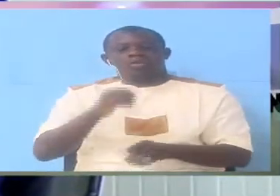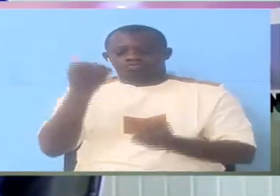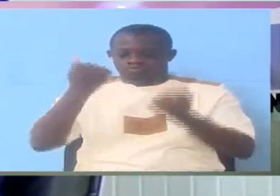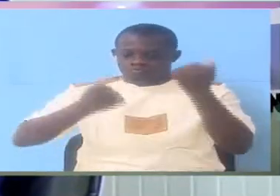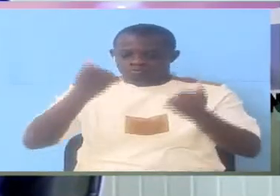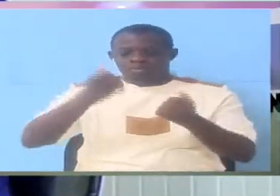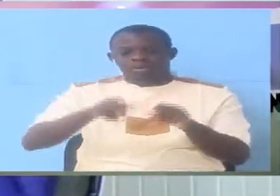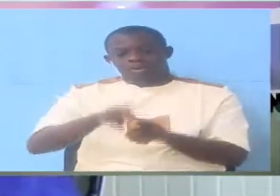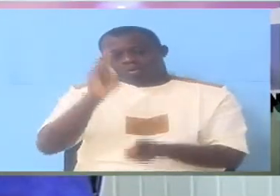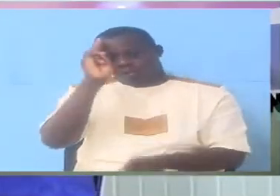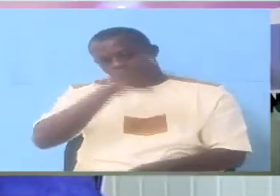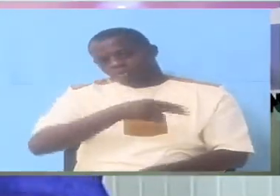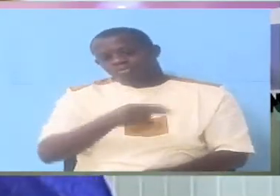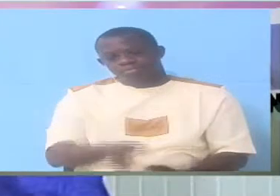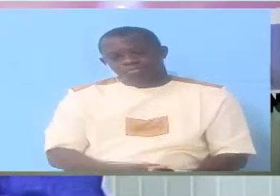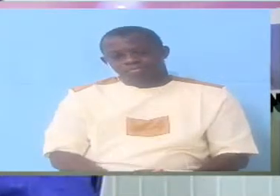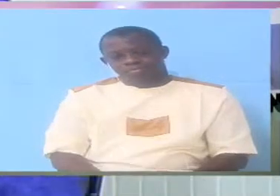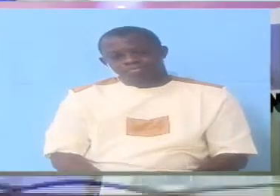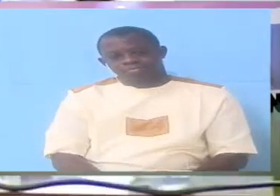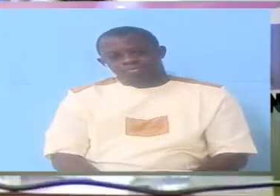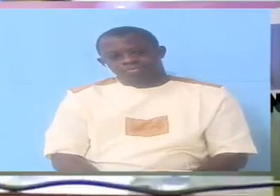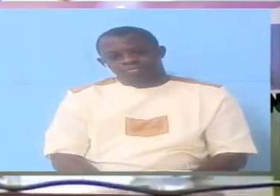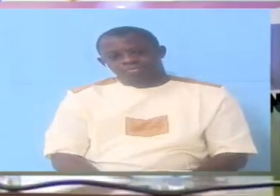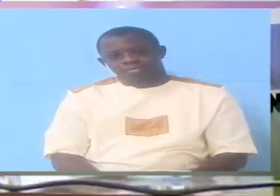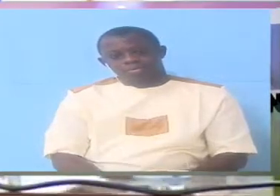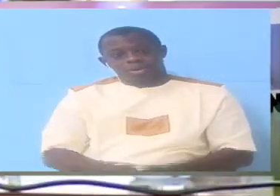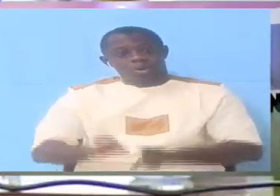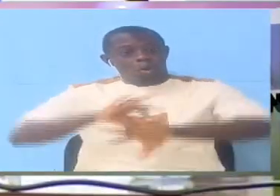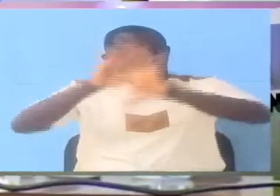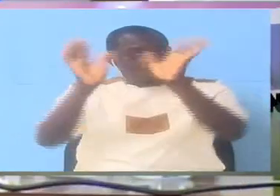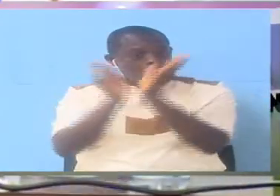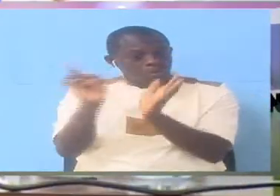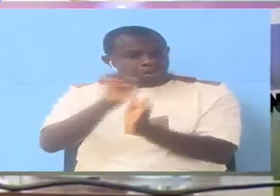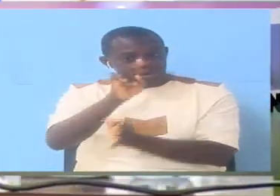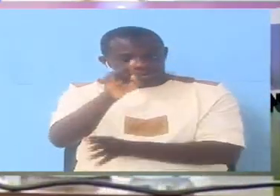pickup, and headed home. And that's all you know about it?